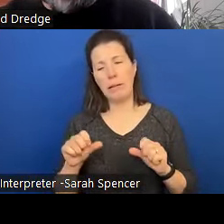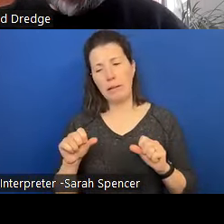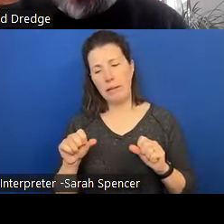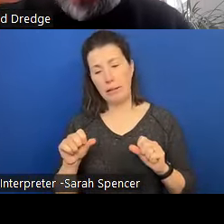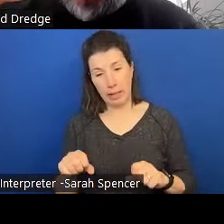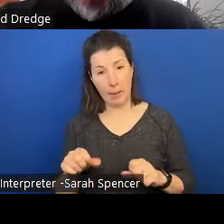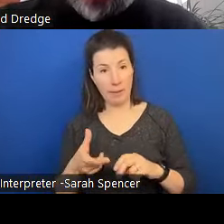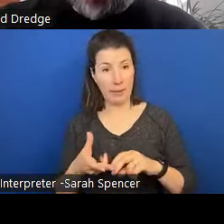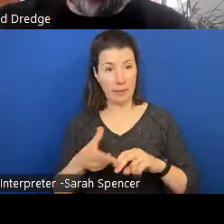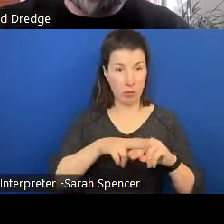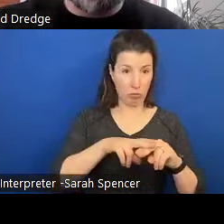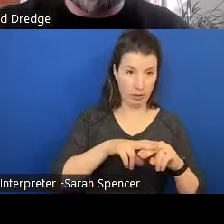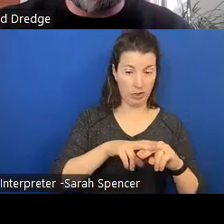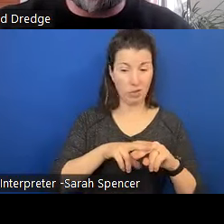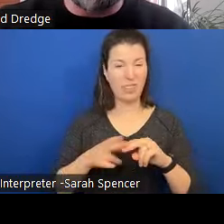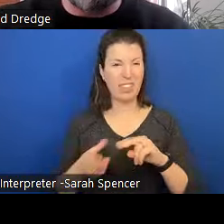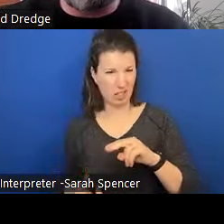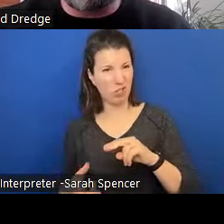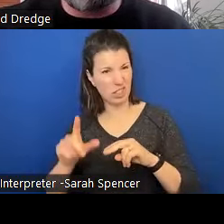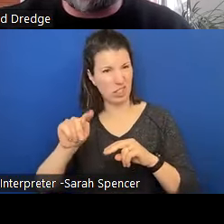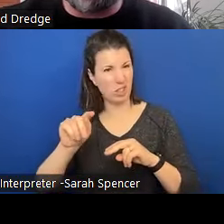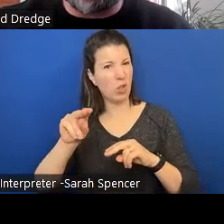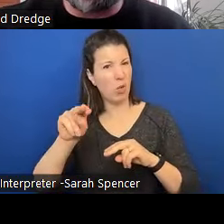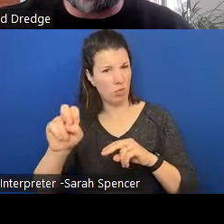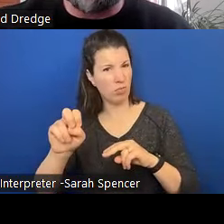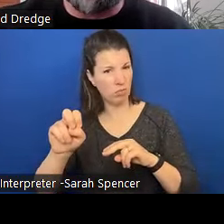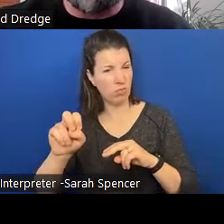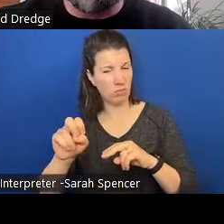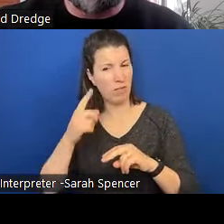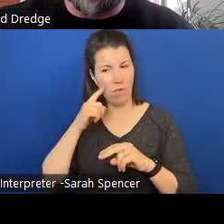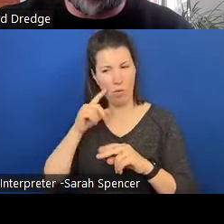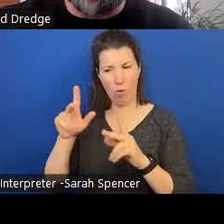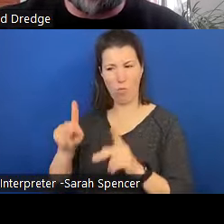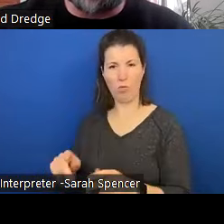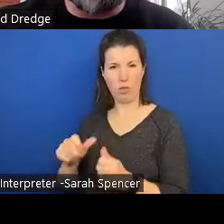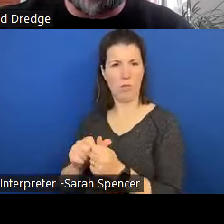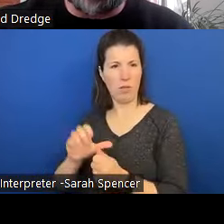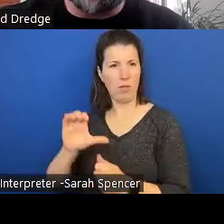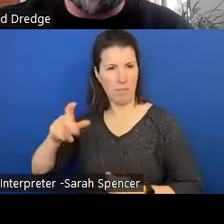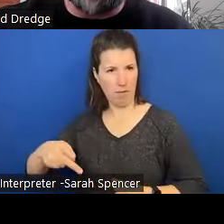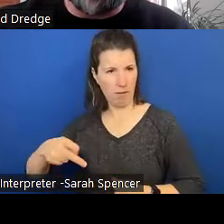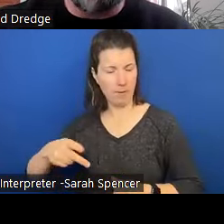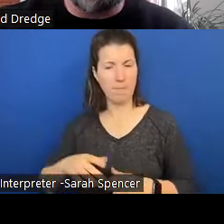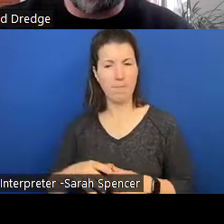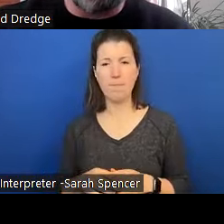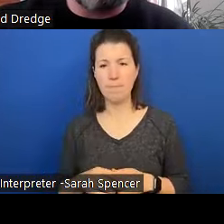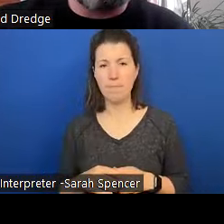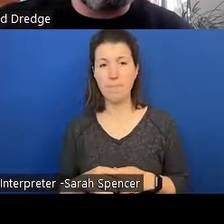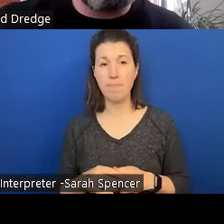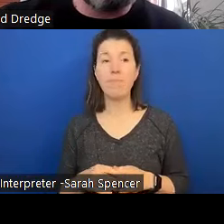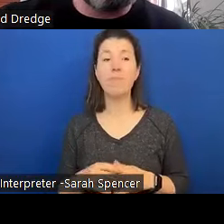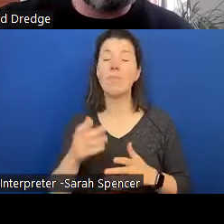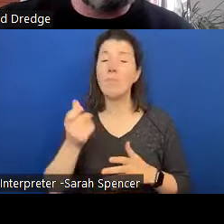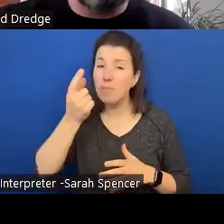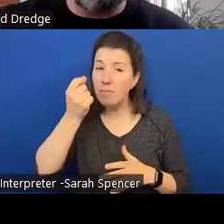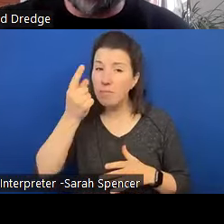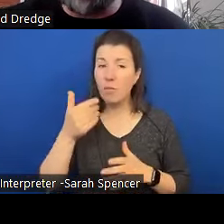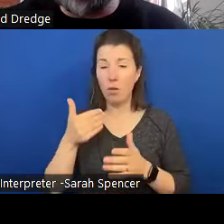increased or decreased in cerebral palsy, and often changes